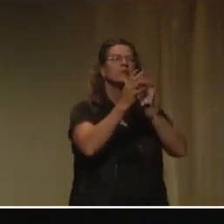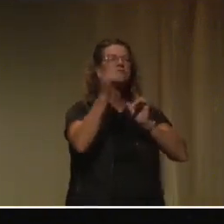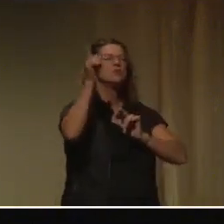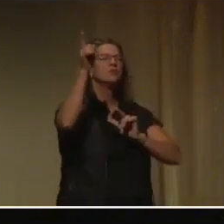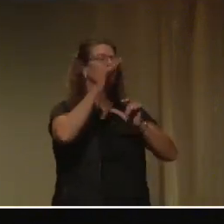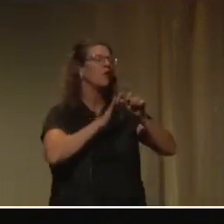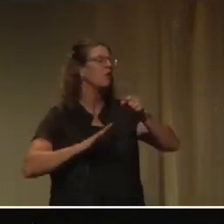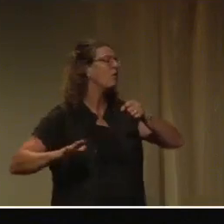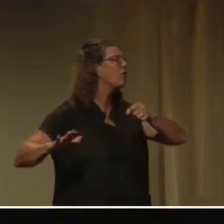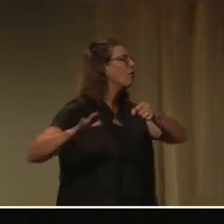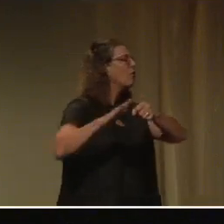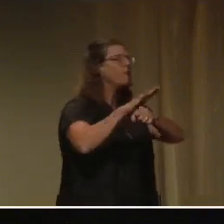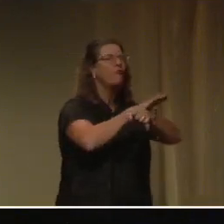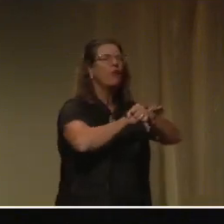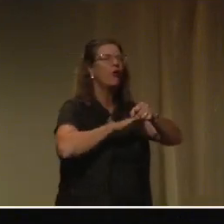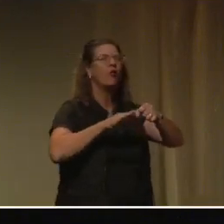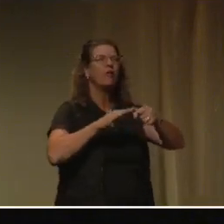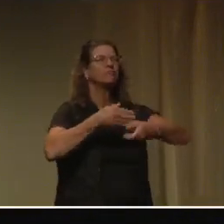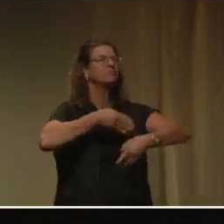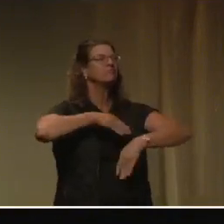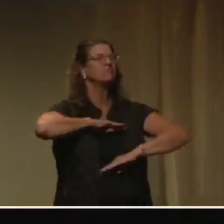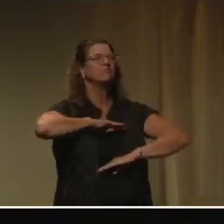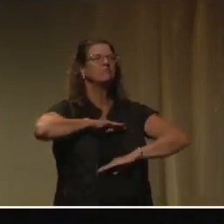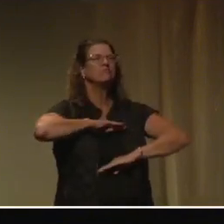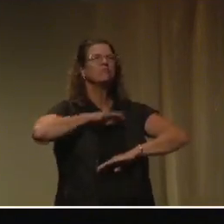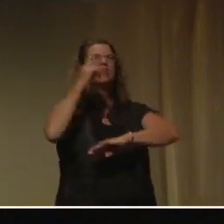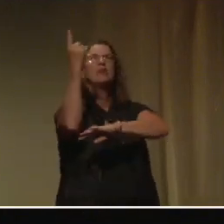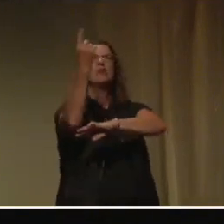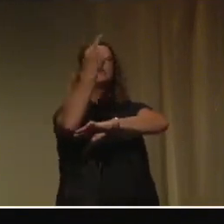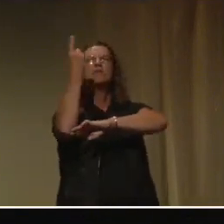this eternal promise.